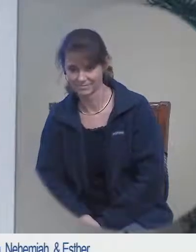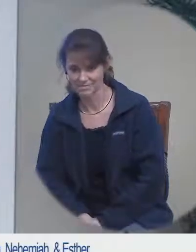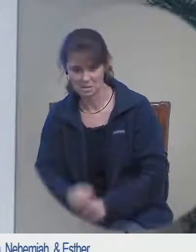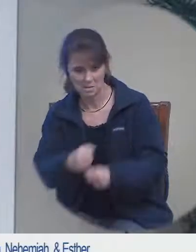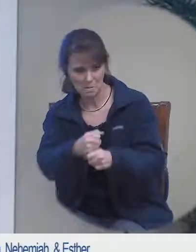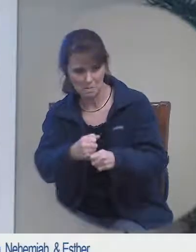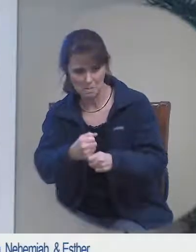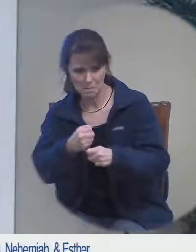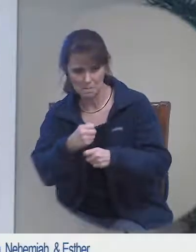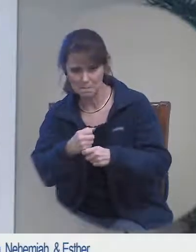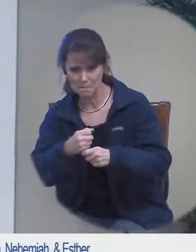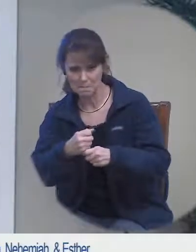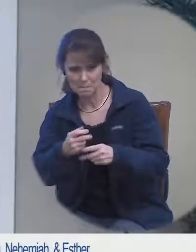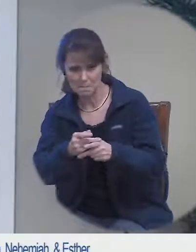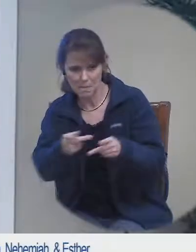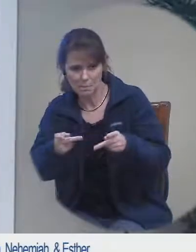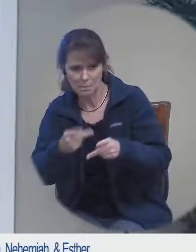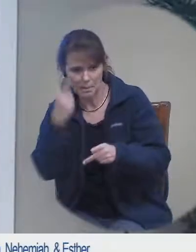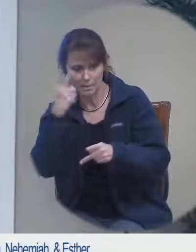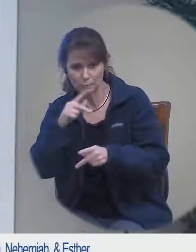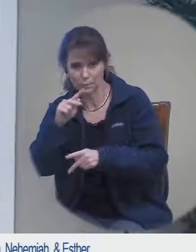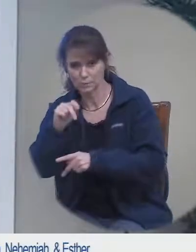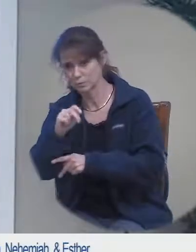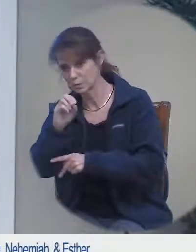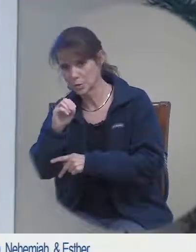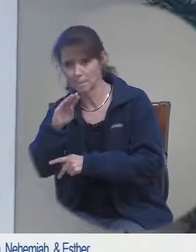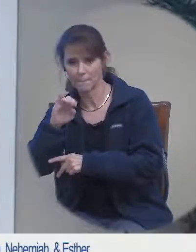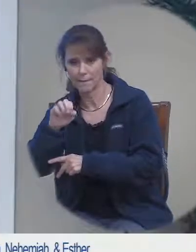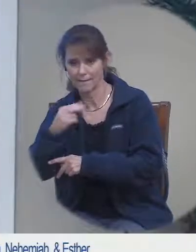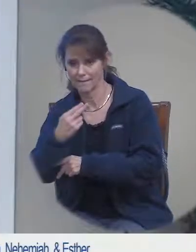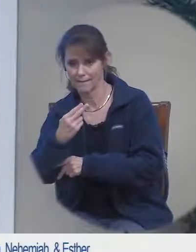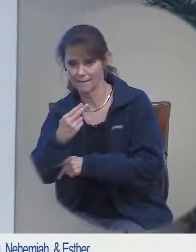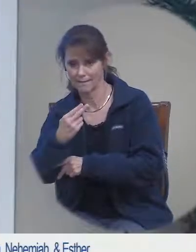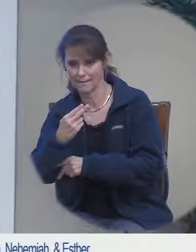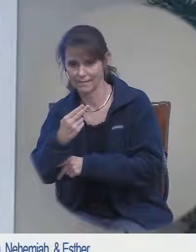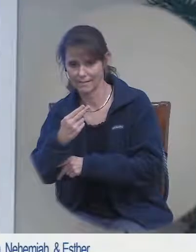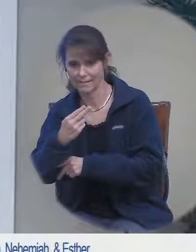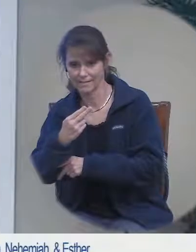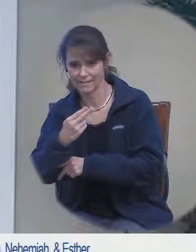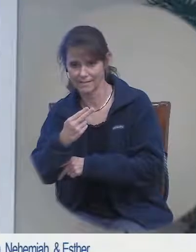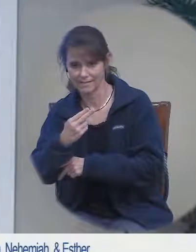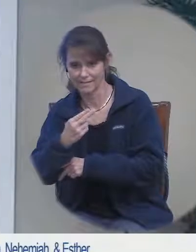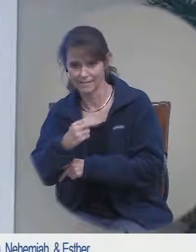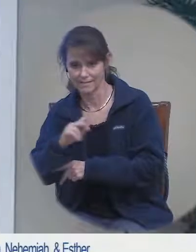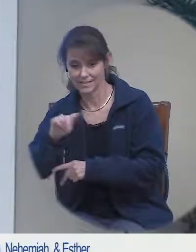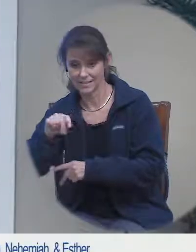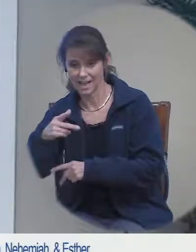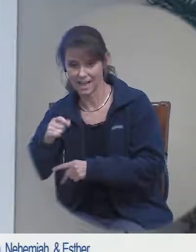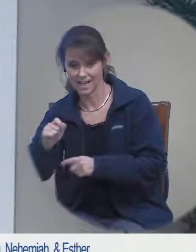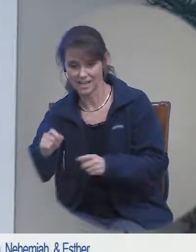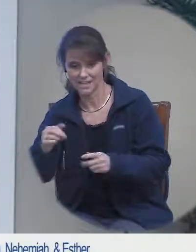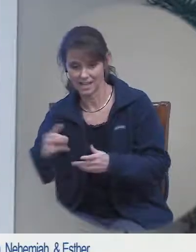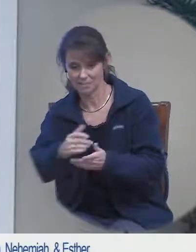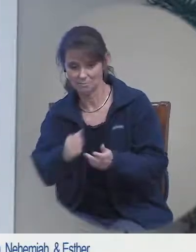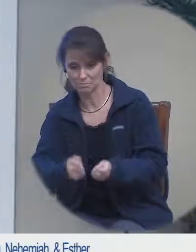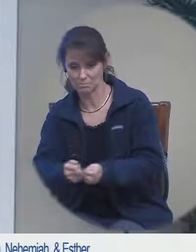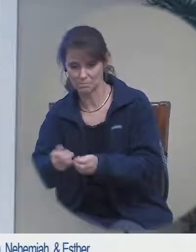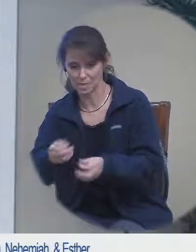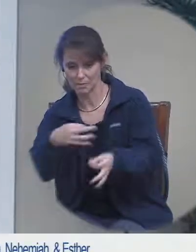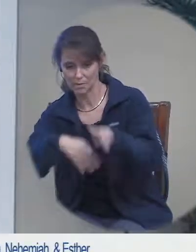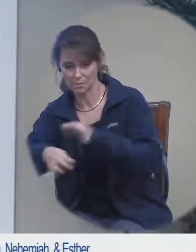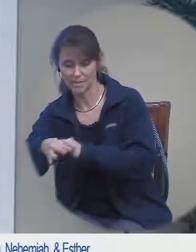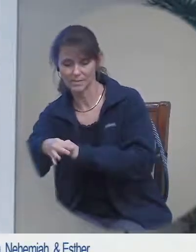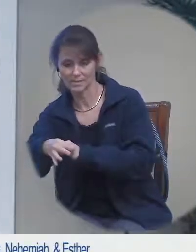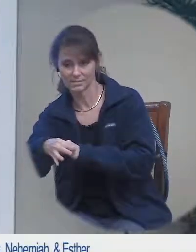that, the Levites weren't taken care of. By one decision or one failure, look at all the things that